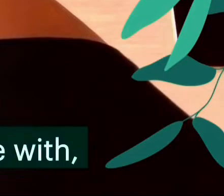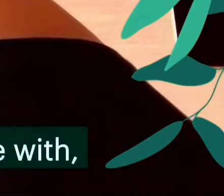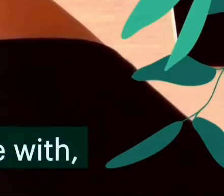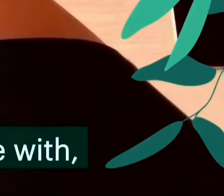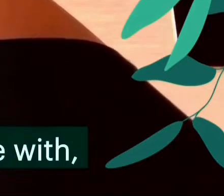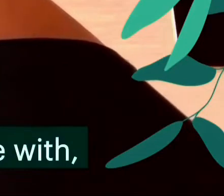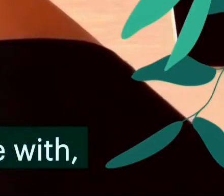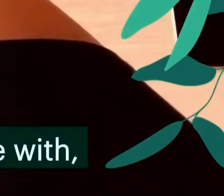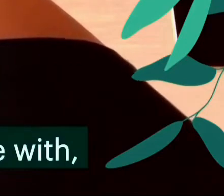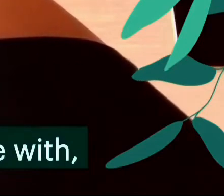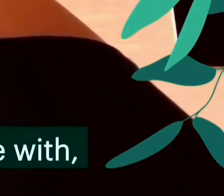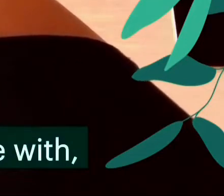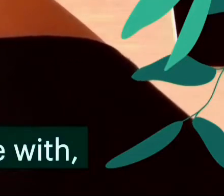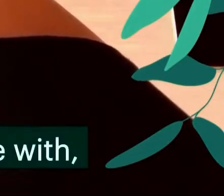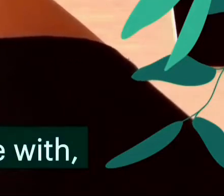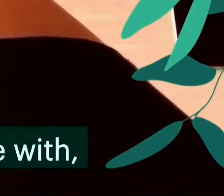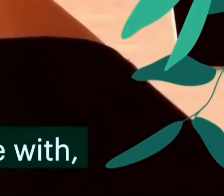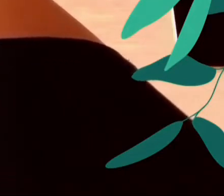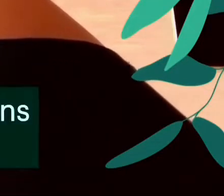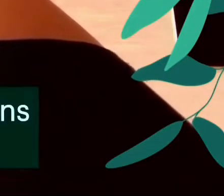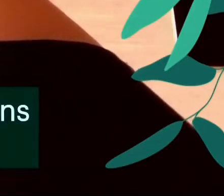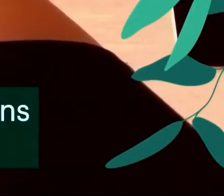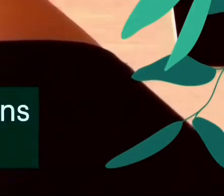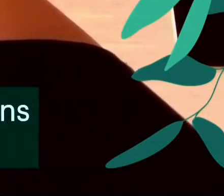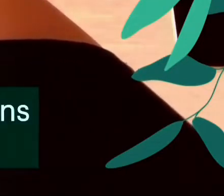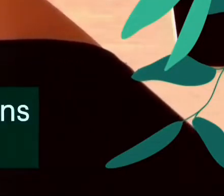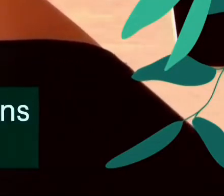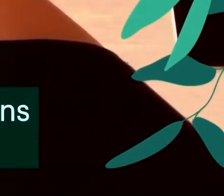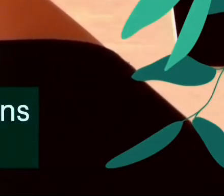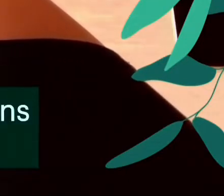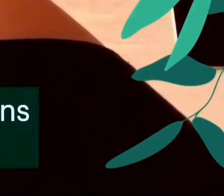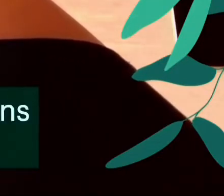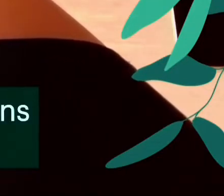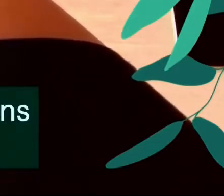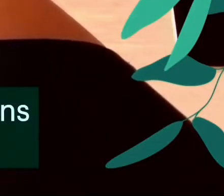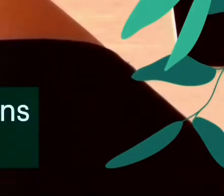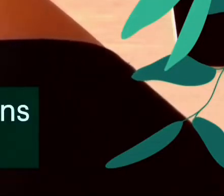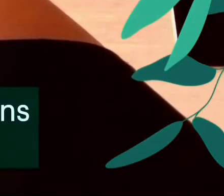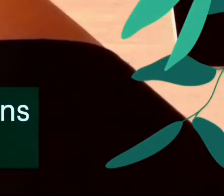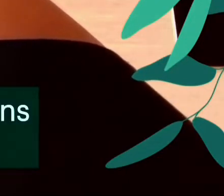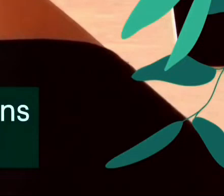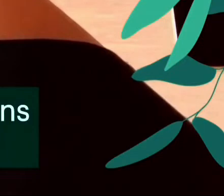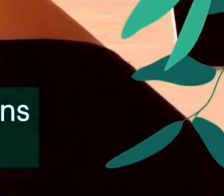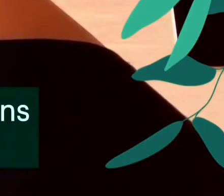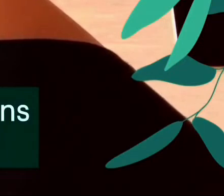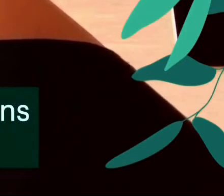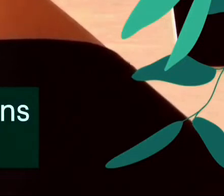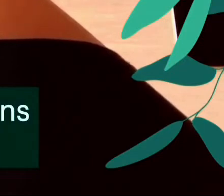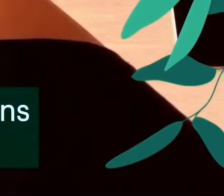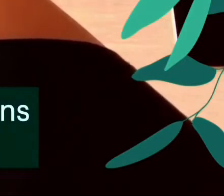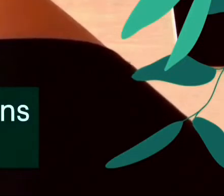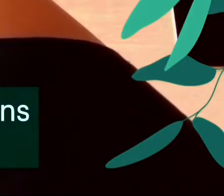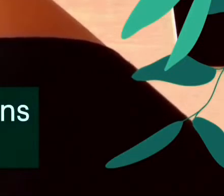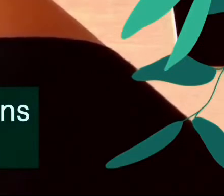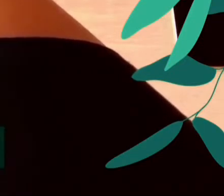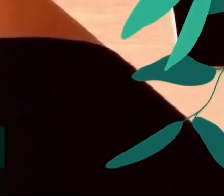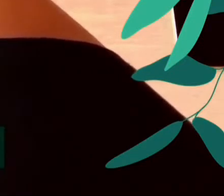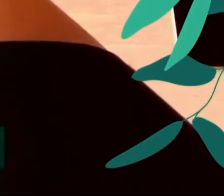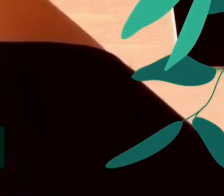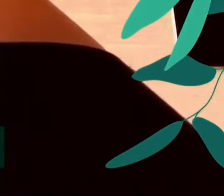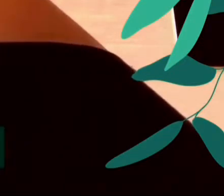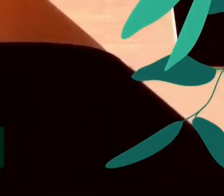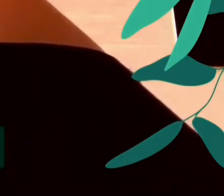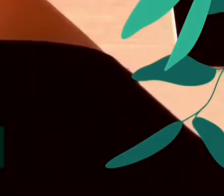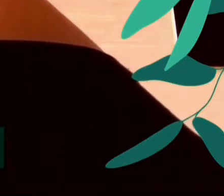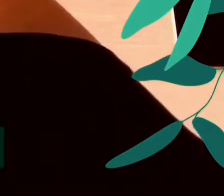look around at who you are here with, who you can see, even if it means looking in the closest mirror, and